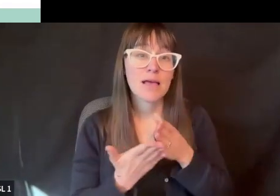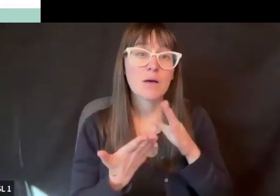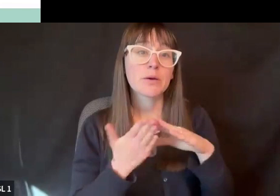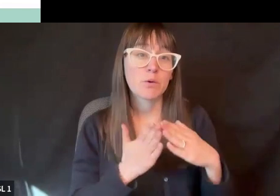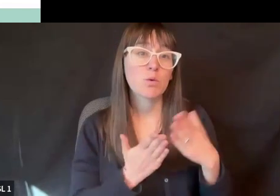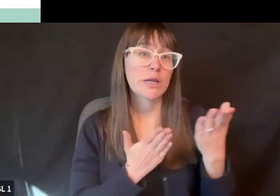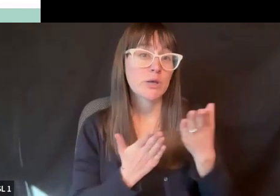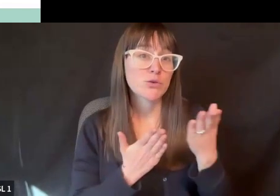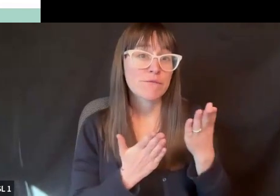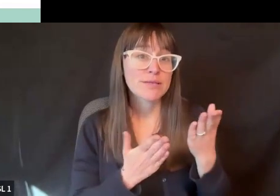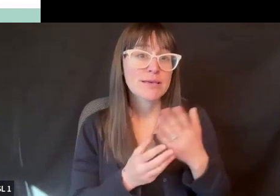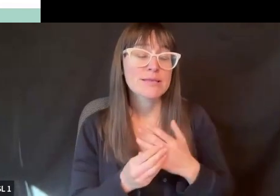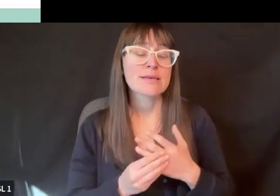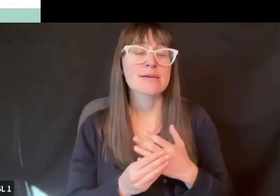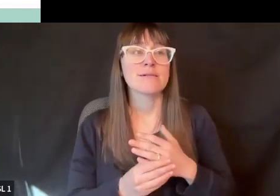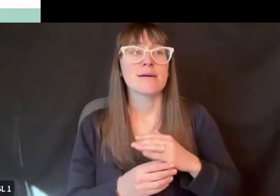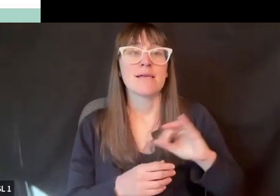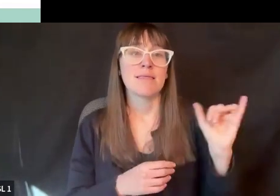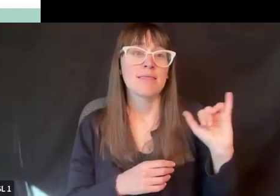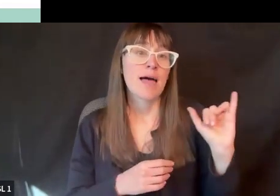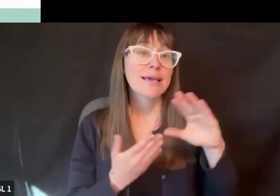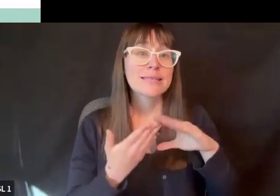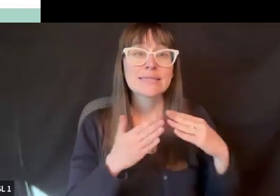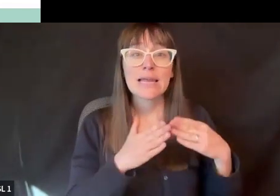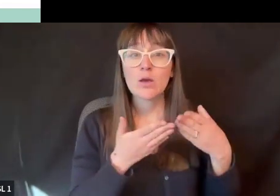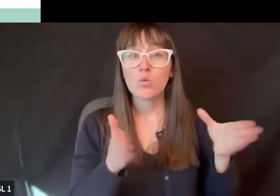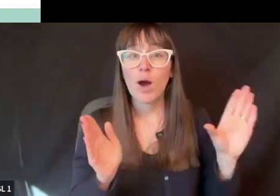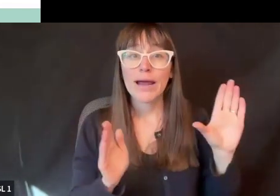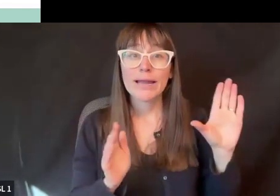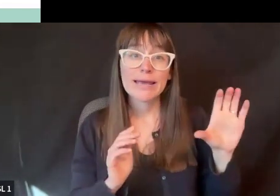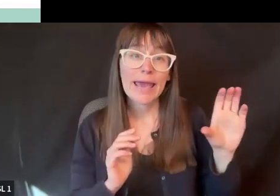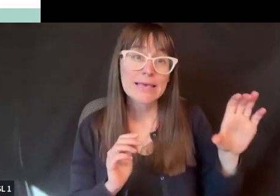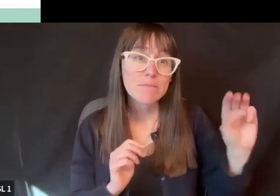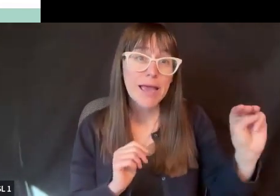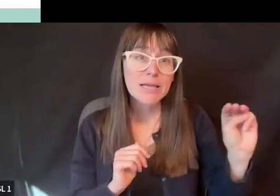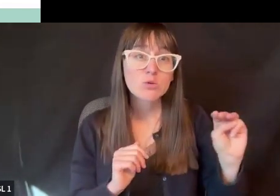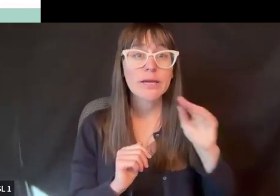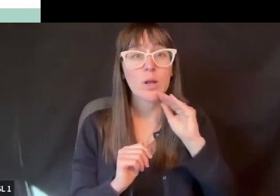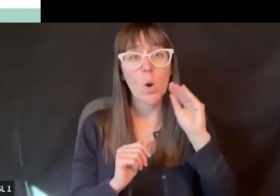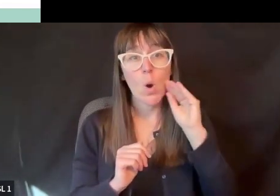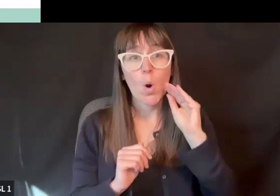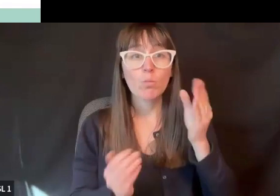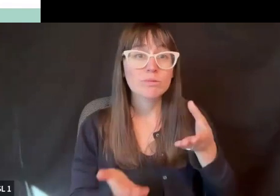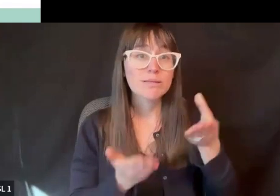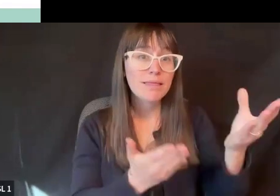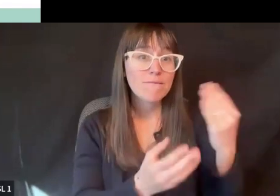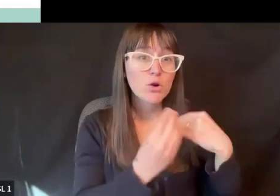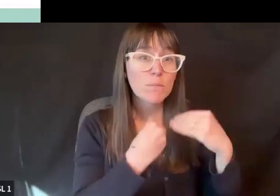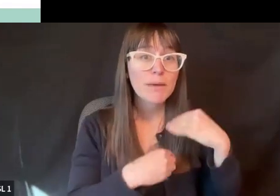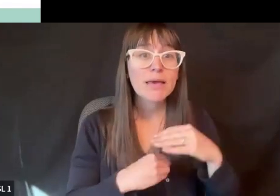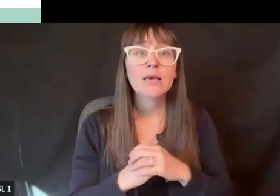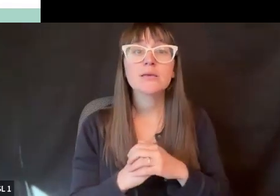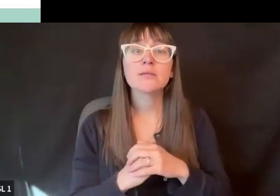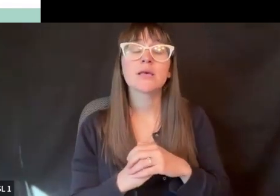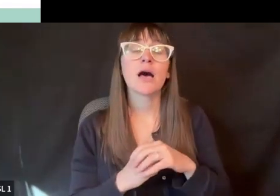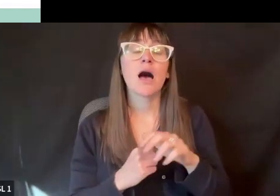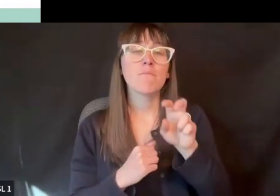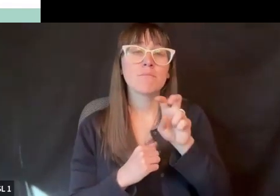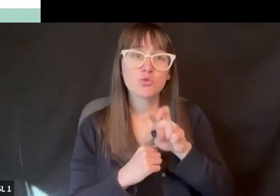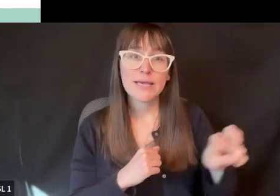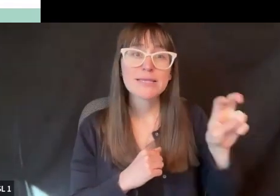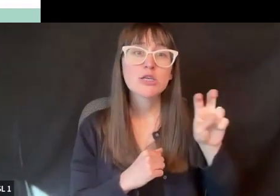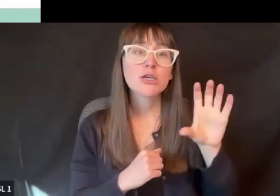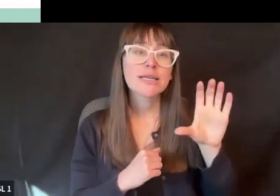but also some of our community services, such as citywide case management, home delivered meals, and the